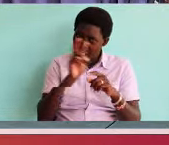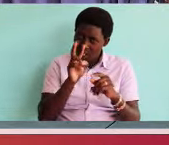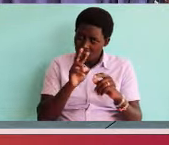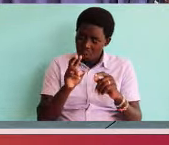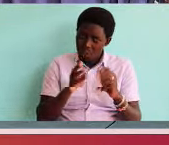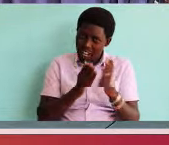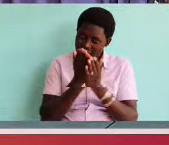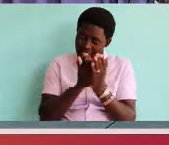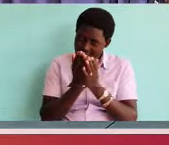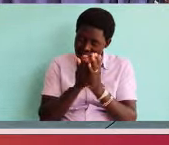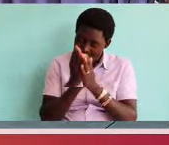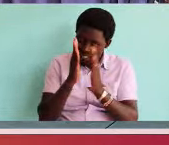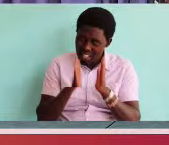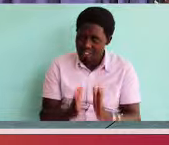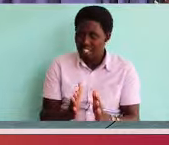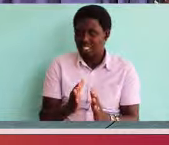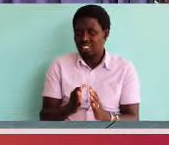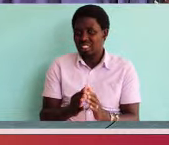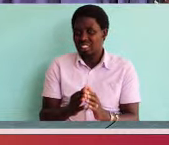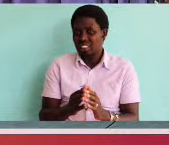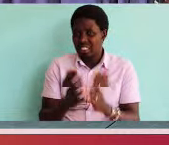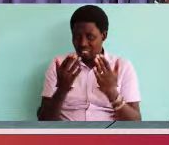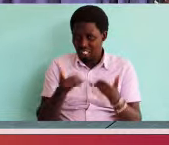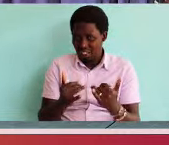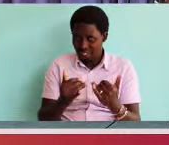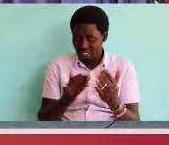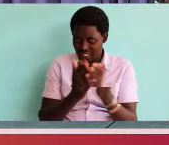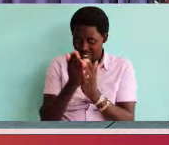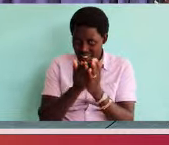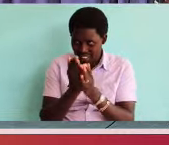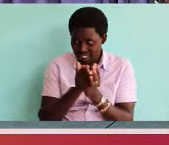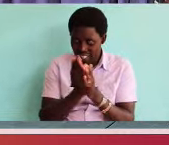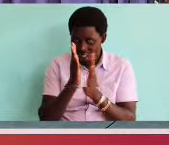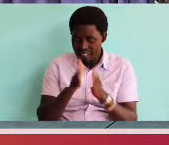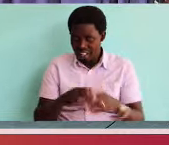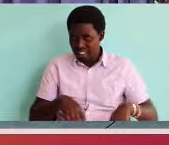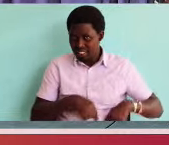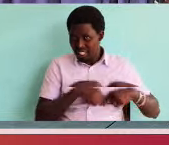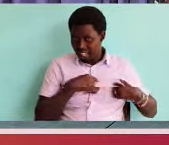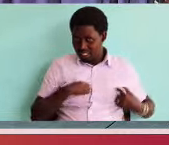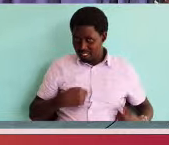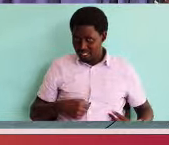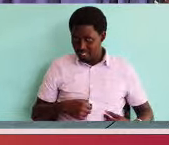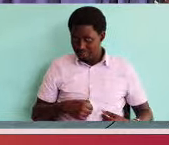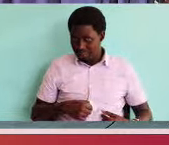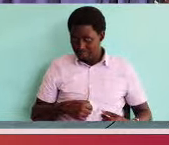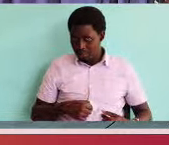servant. And now it's the servant's heart.